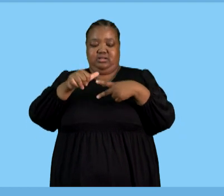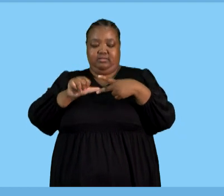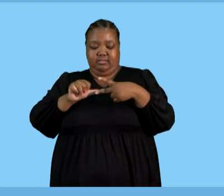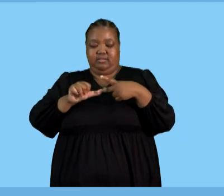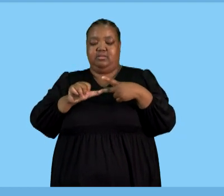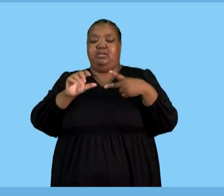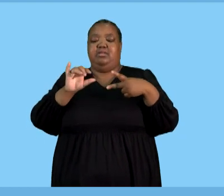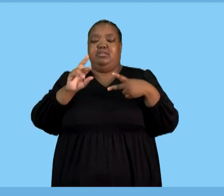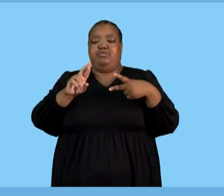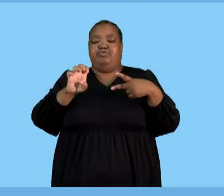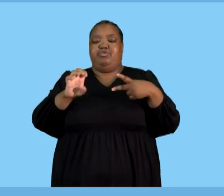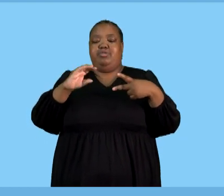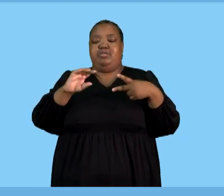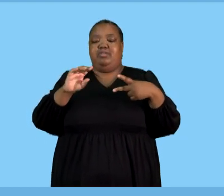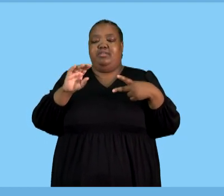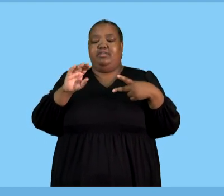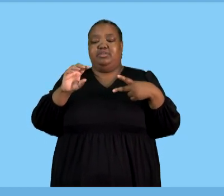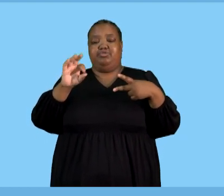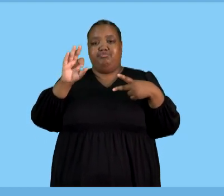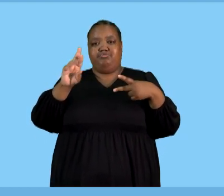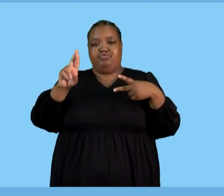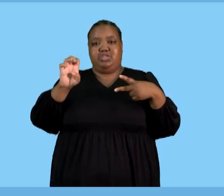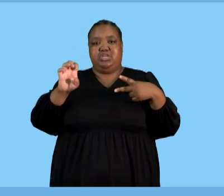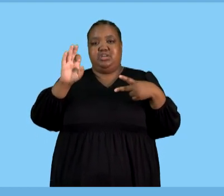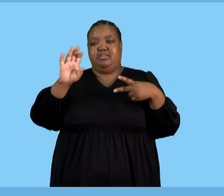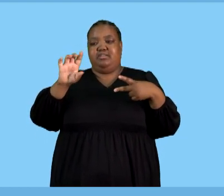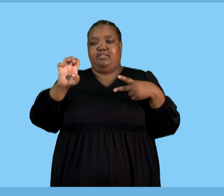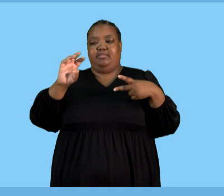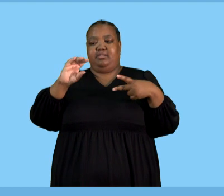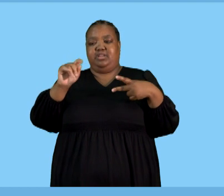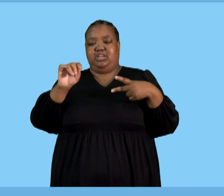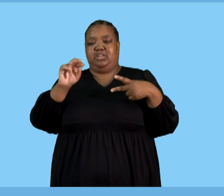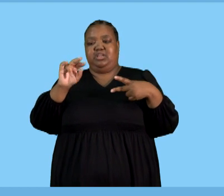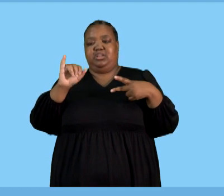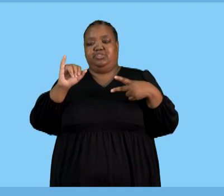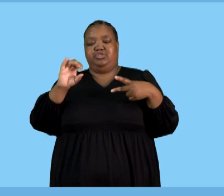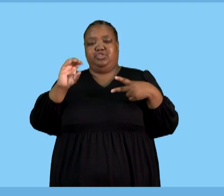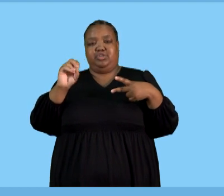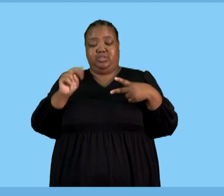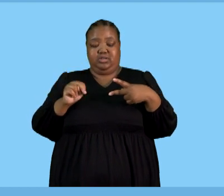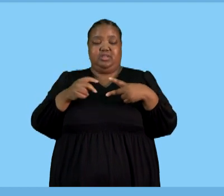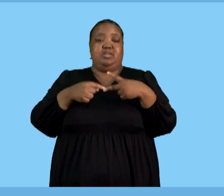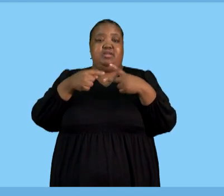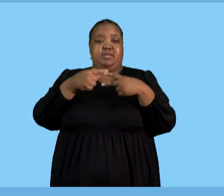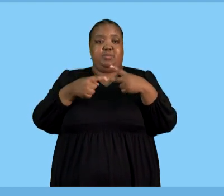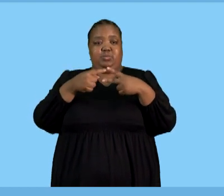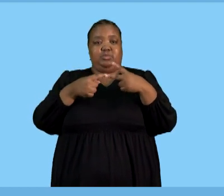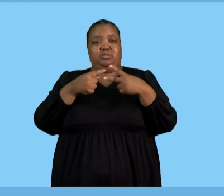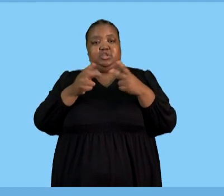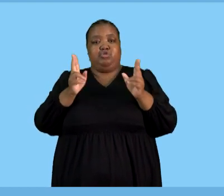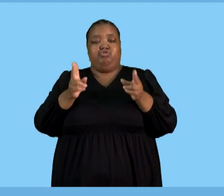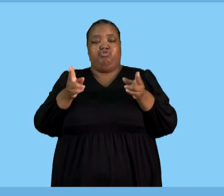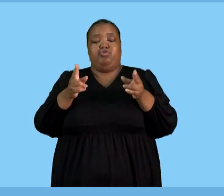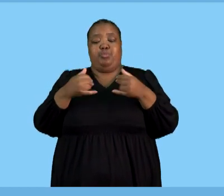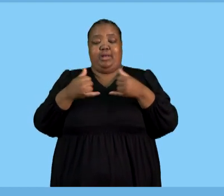We did say that we find our angle of incidence between the normal line and the incident ray. So basically, this is going to